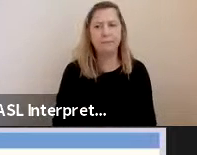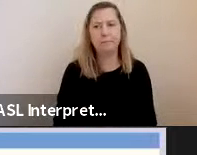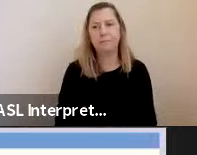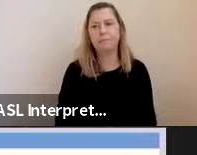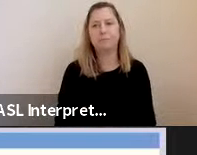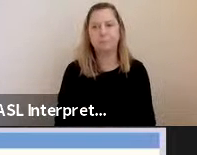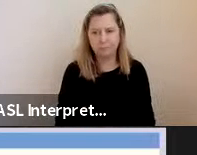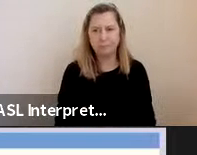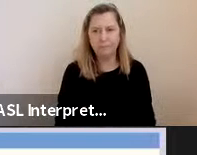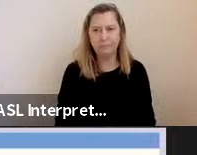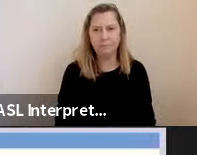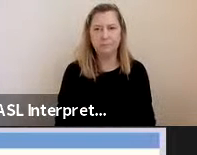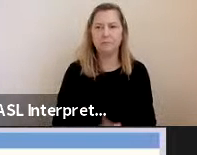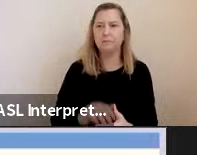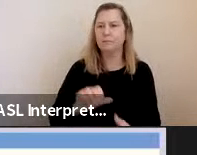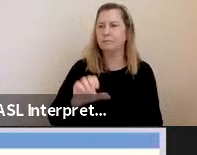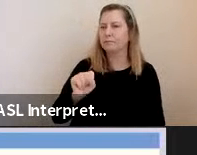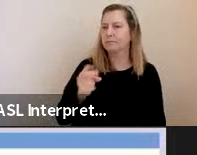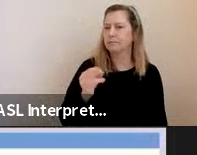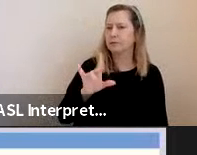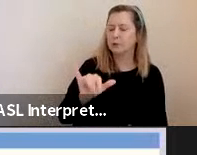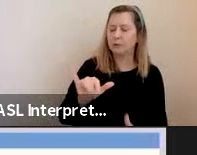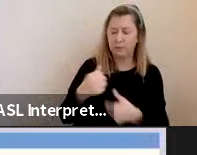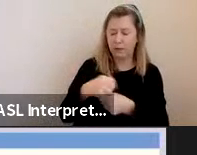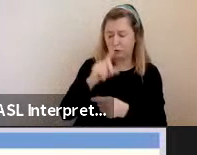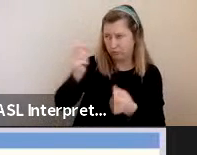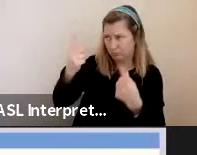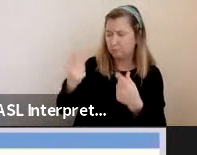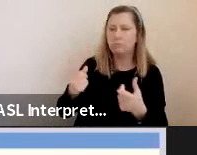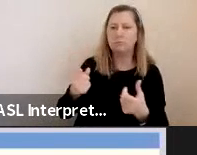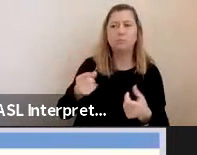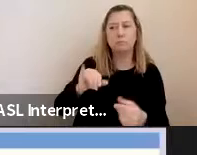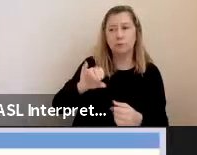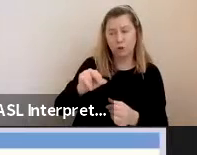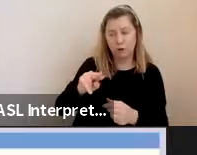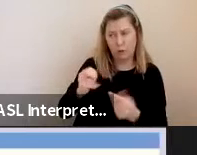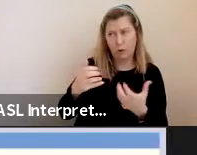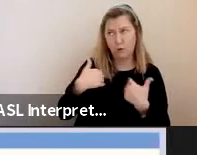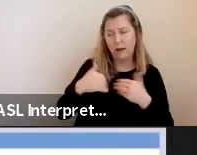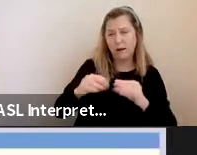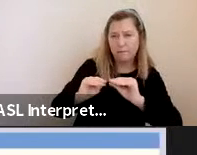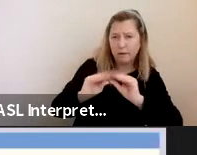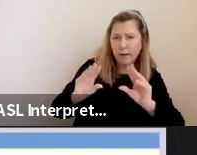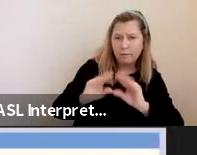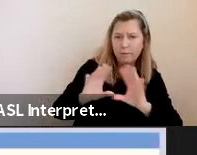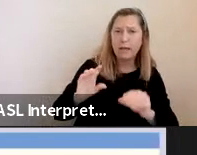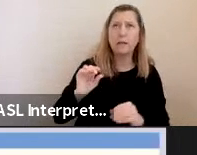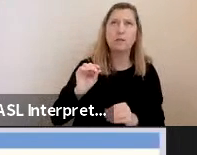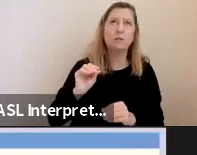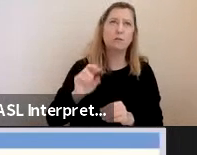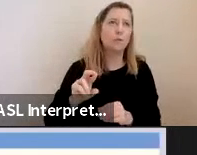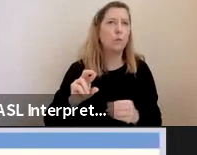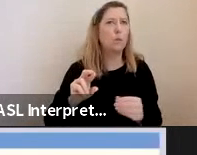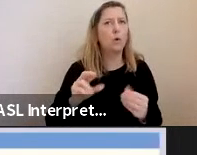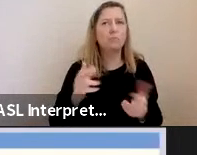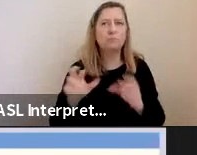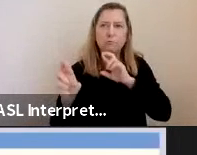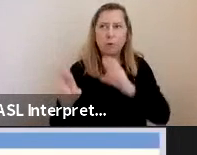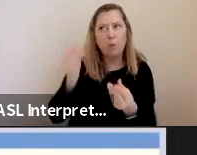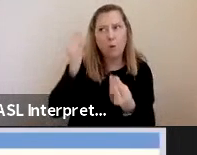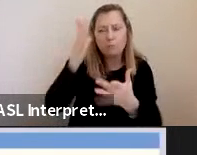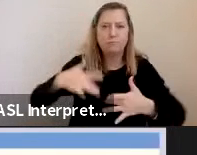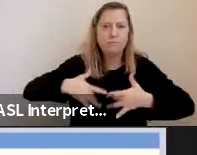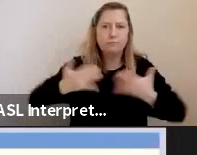All right, if I'm understanding you correctly, Joanne, we'd like to get a clarification or a report